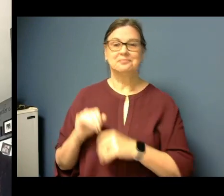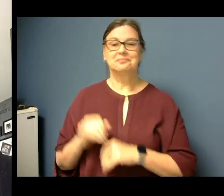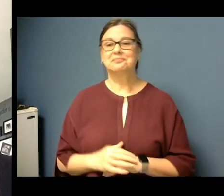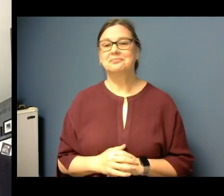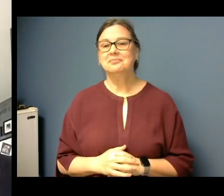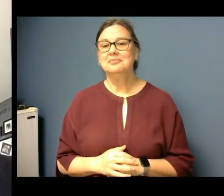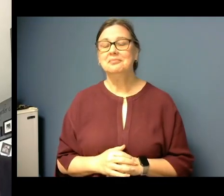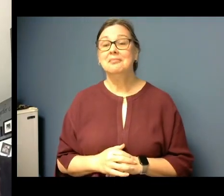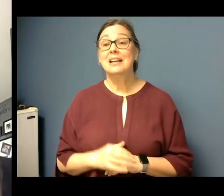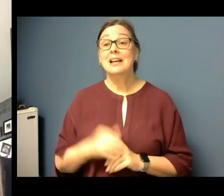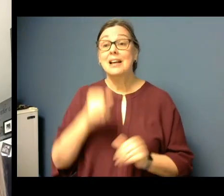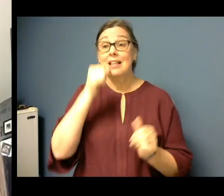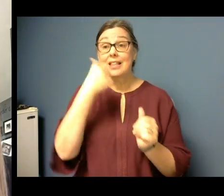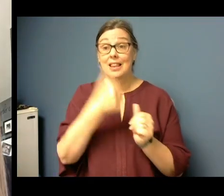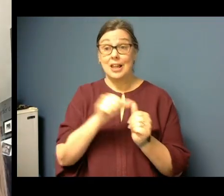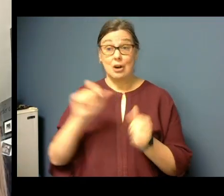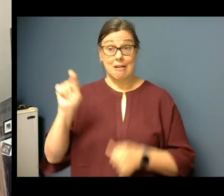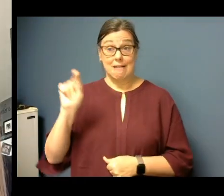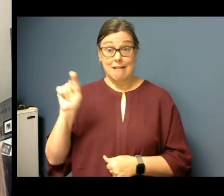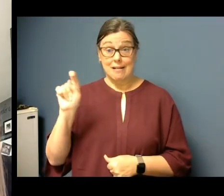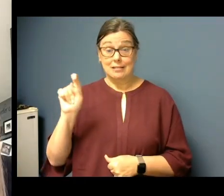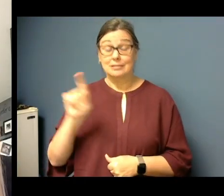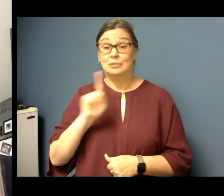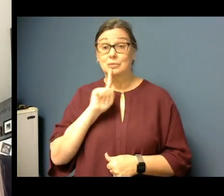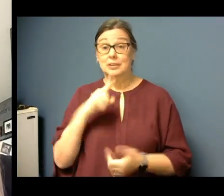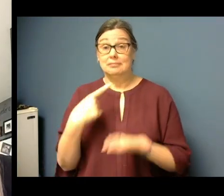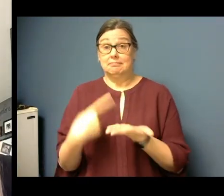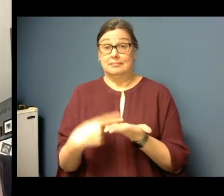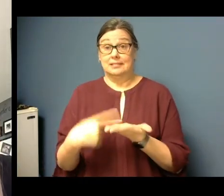to some of the challenges in women's history.